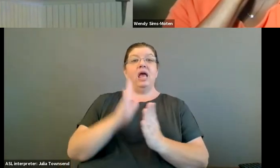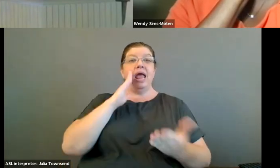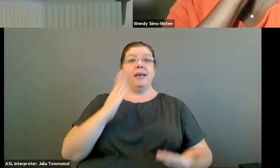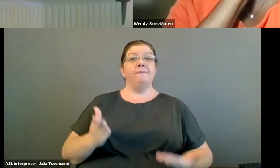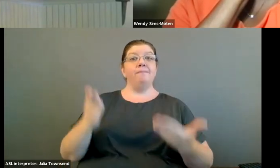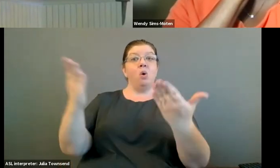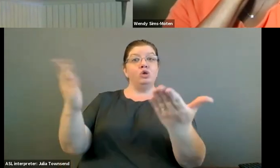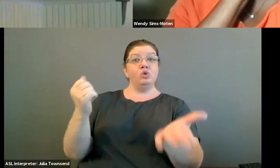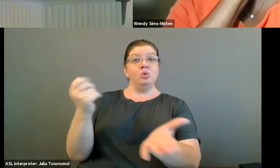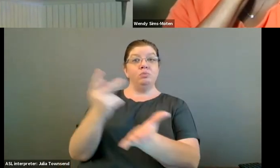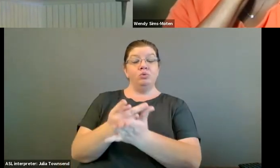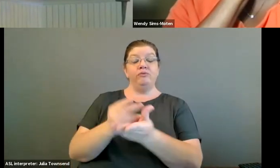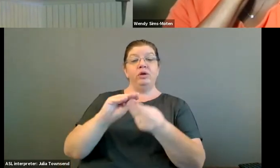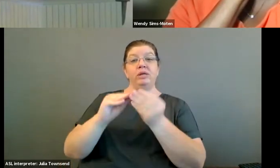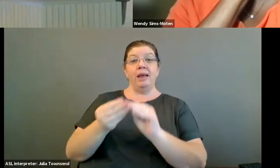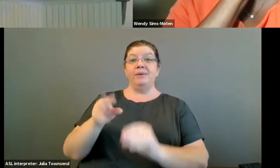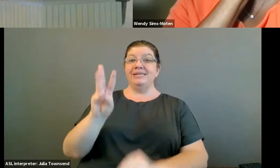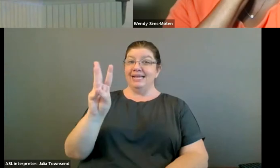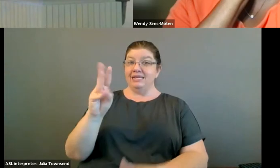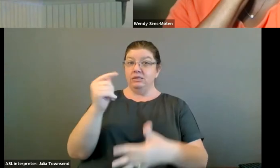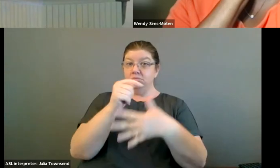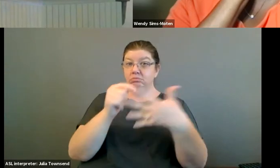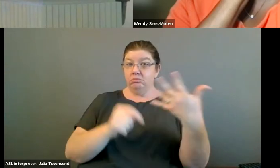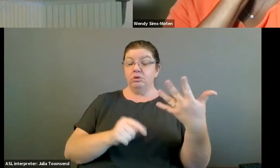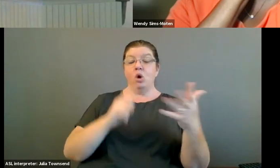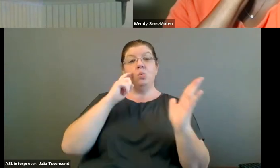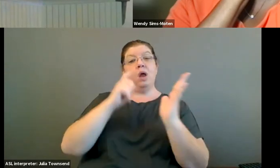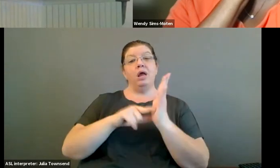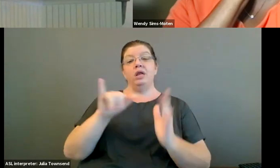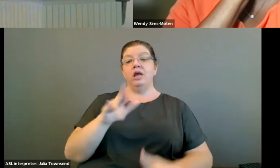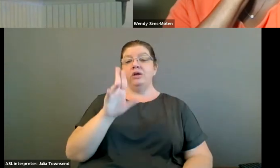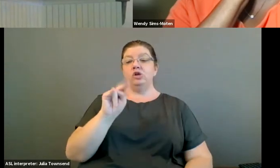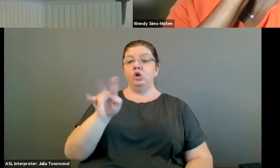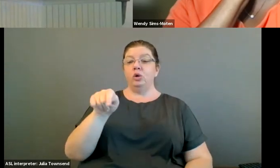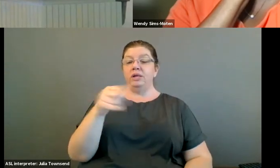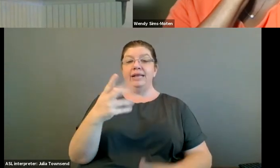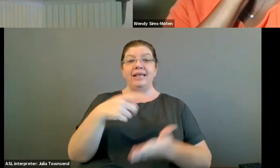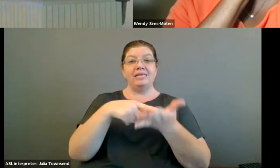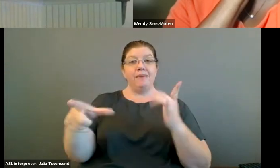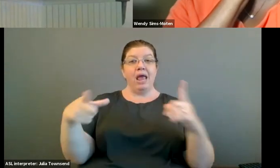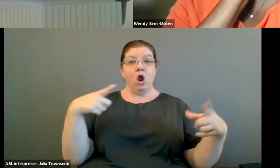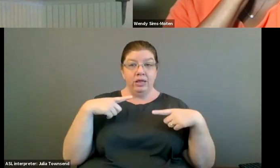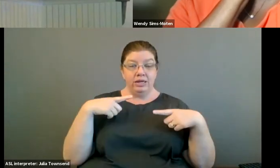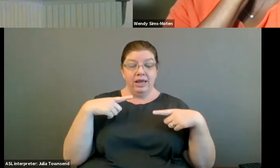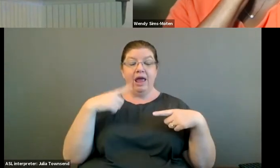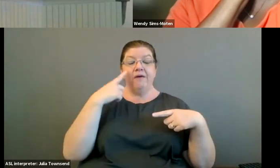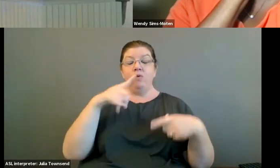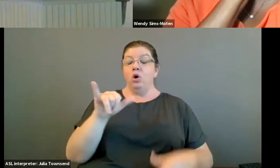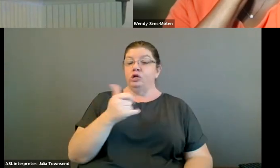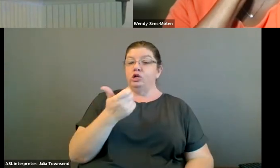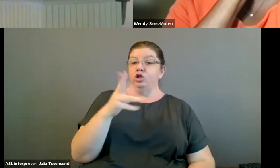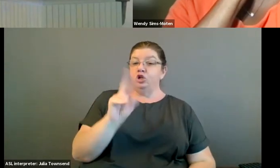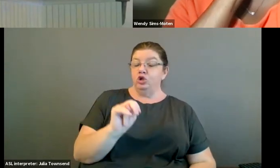to approve item number 6, recognition of Juneteenth as a paid holiday for